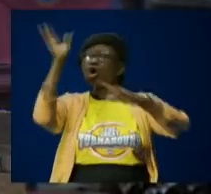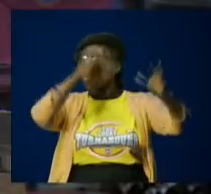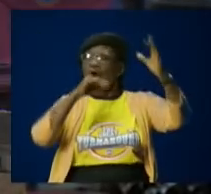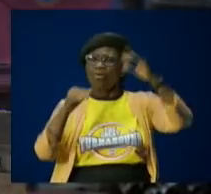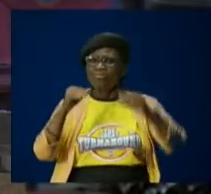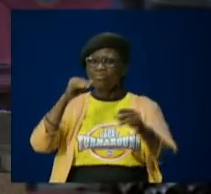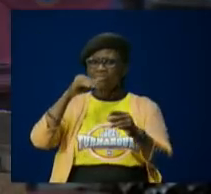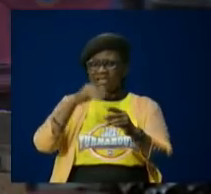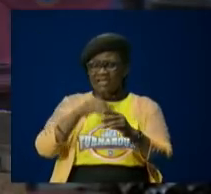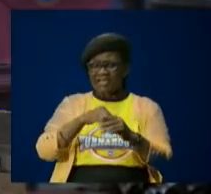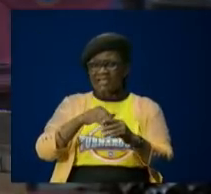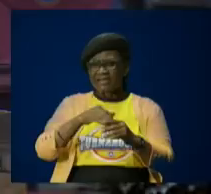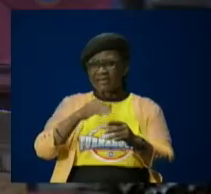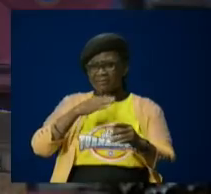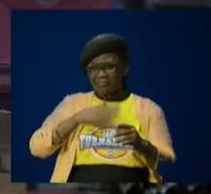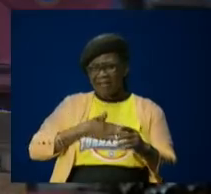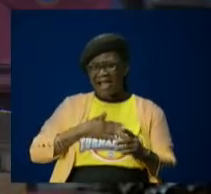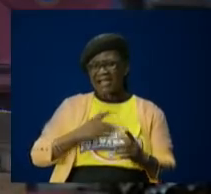in my life